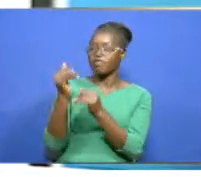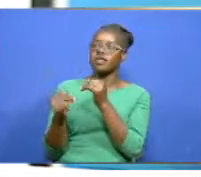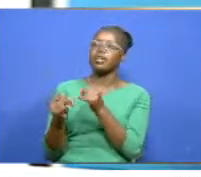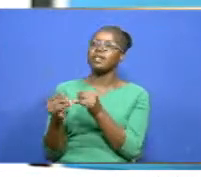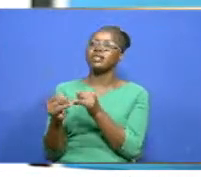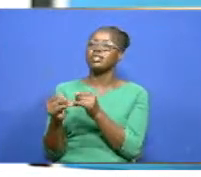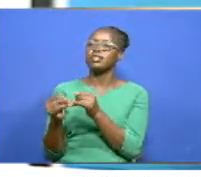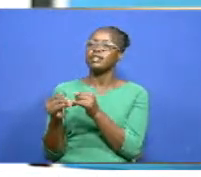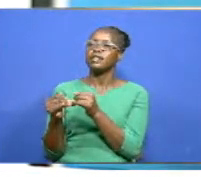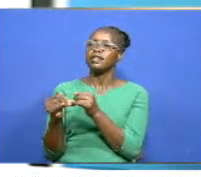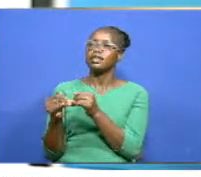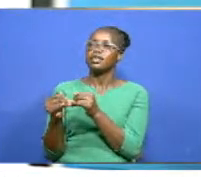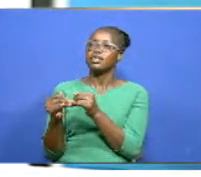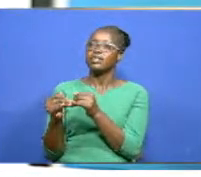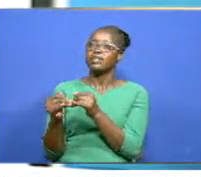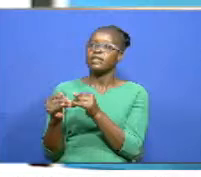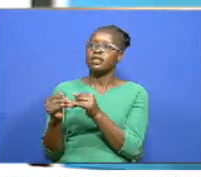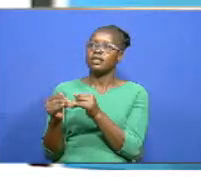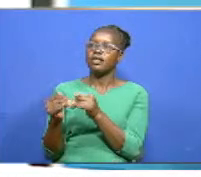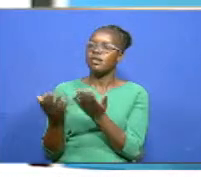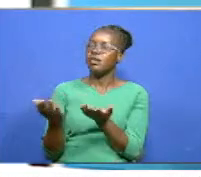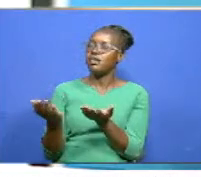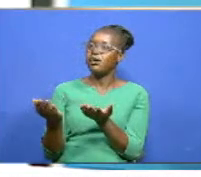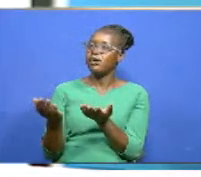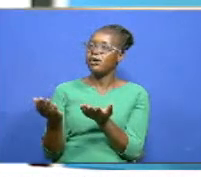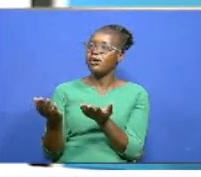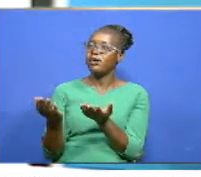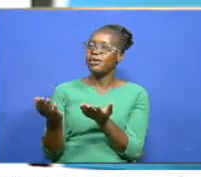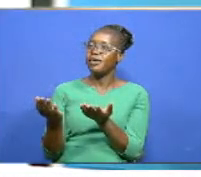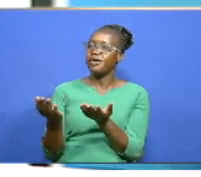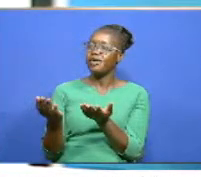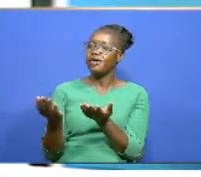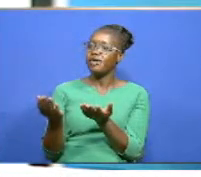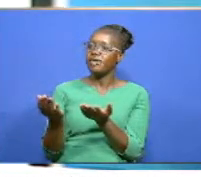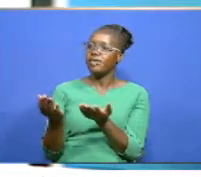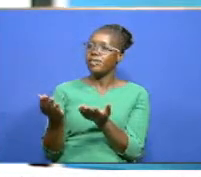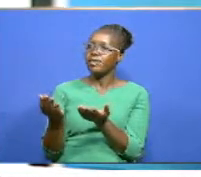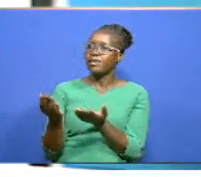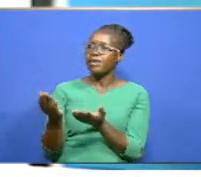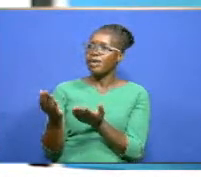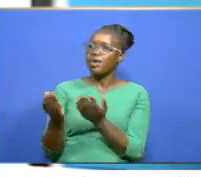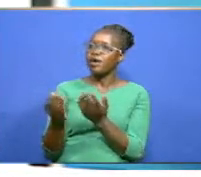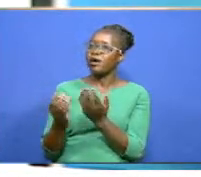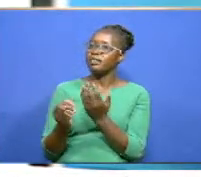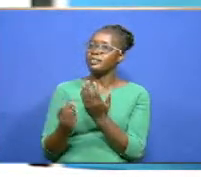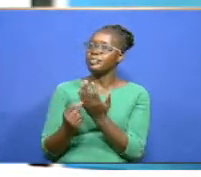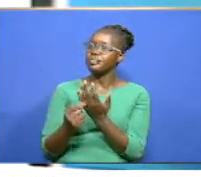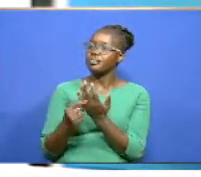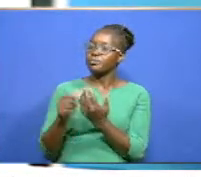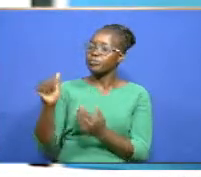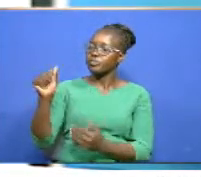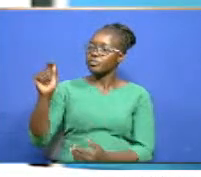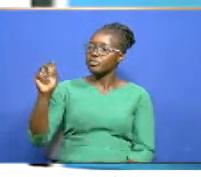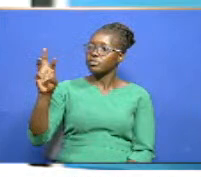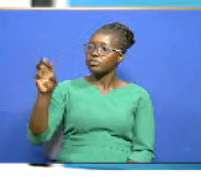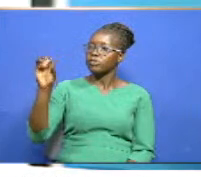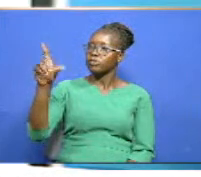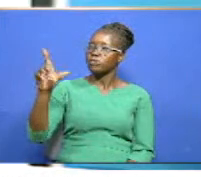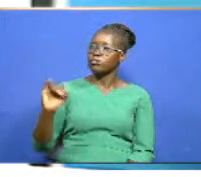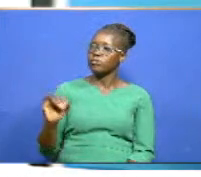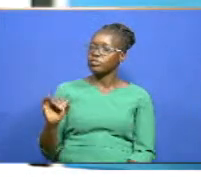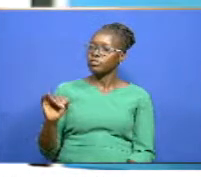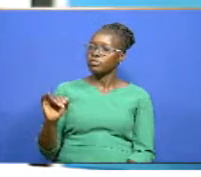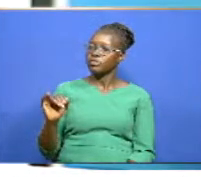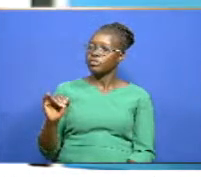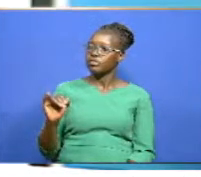know, when you look at what the gentleman is saying, Atwoli has been crying for this Luya unity. Who will be the Luya